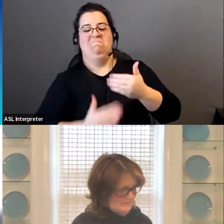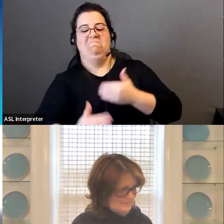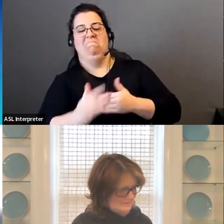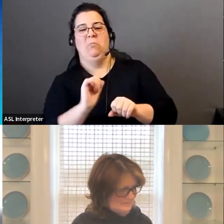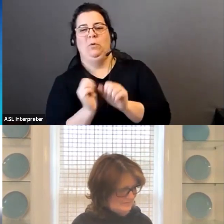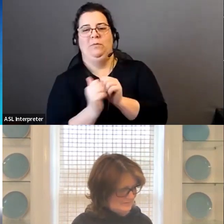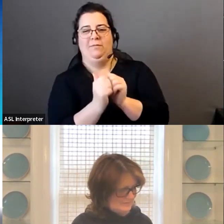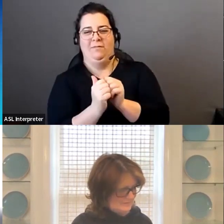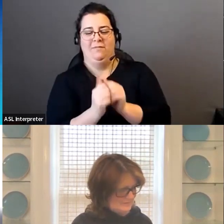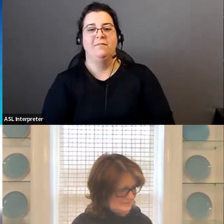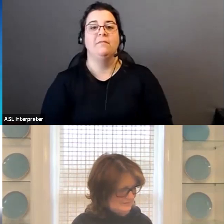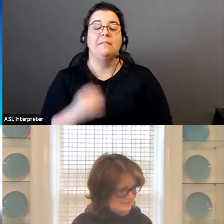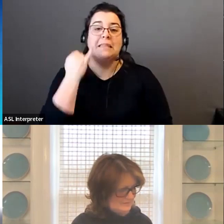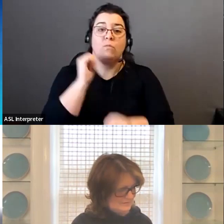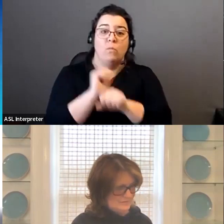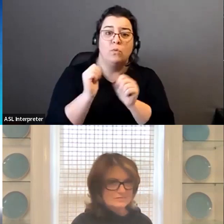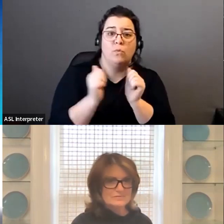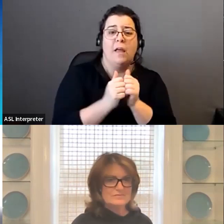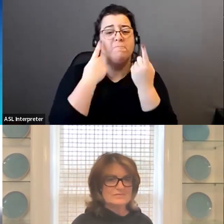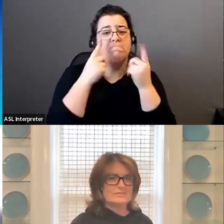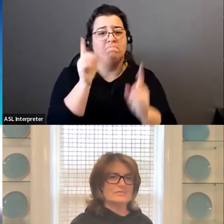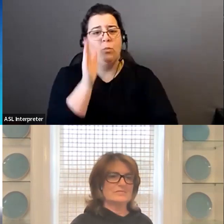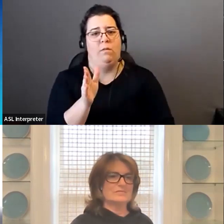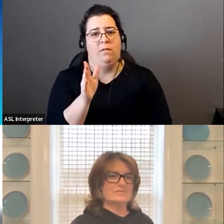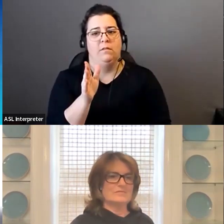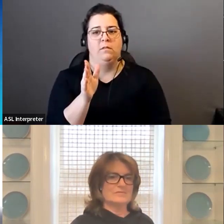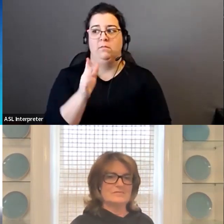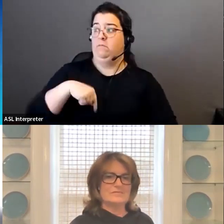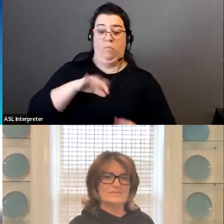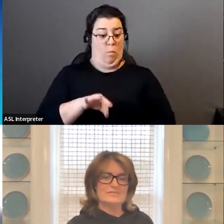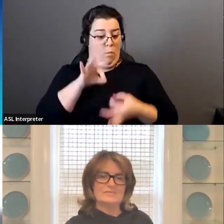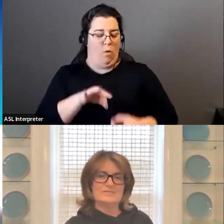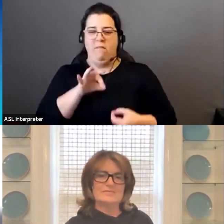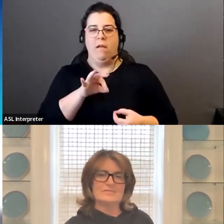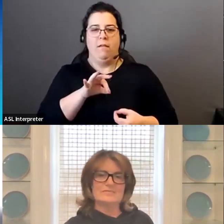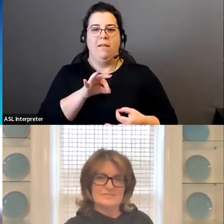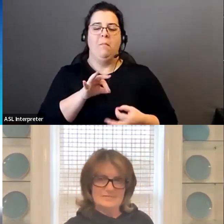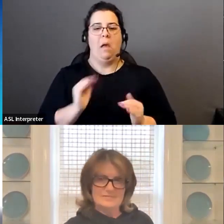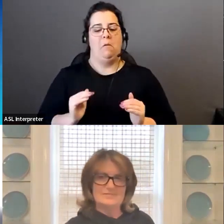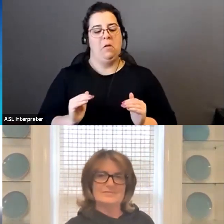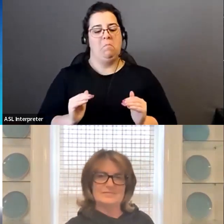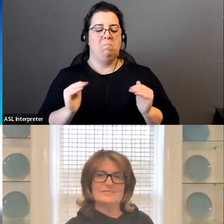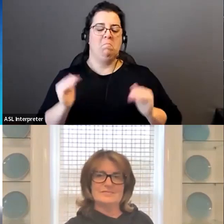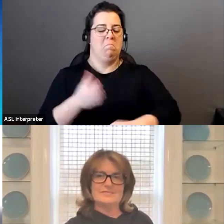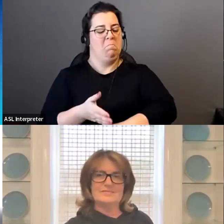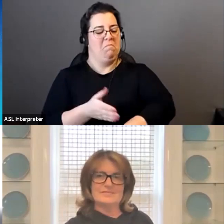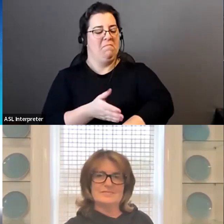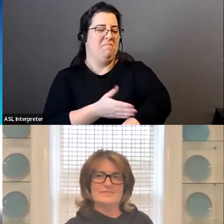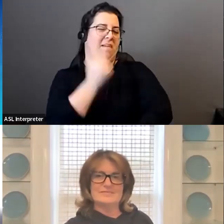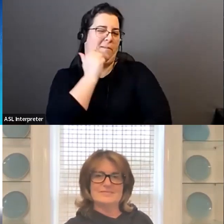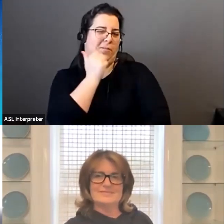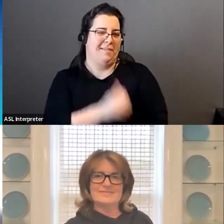together, and we want to help as many people as we can. We're not perfect, but we get a little bit better each day. Thank